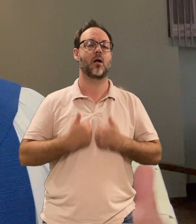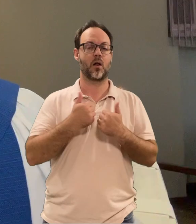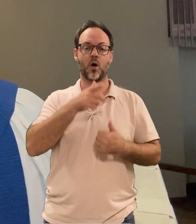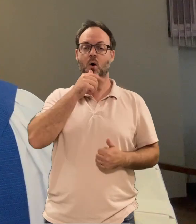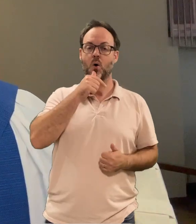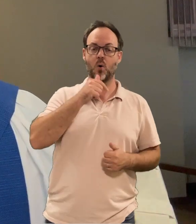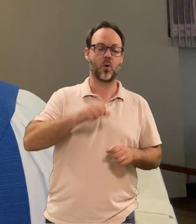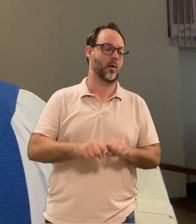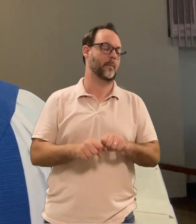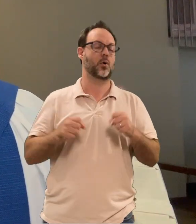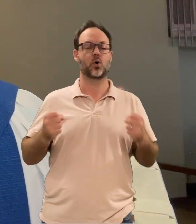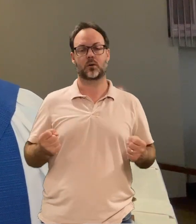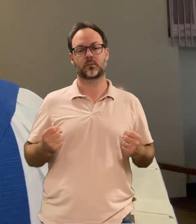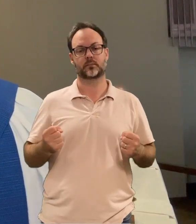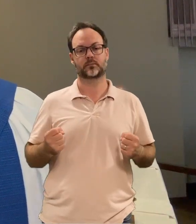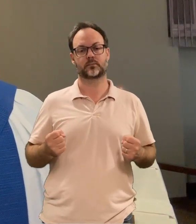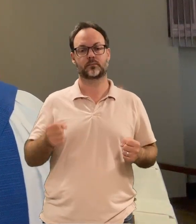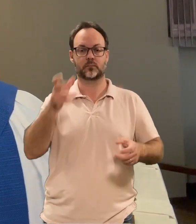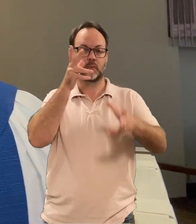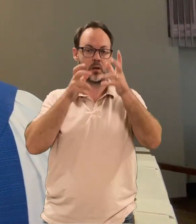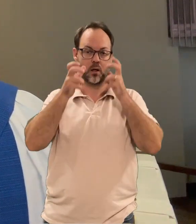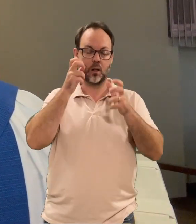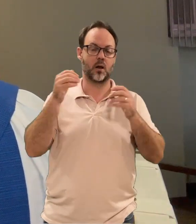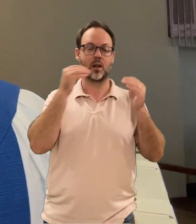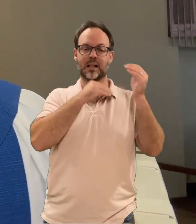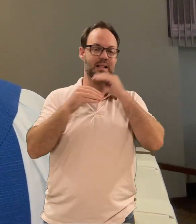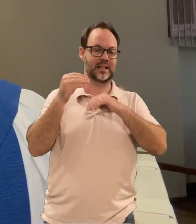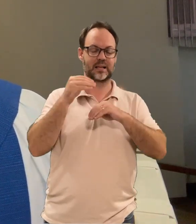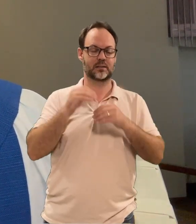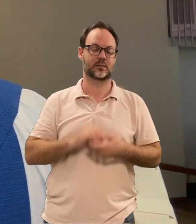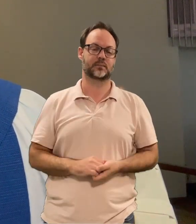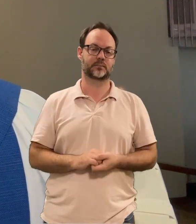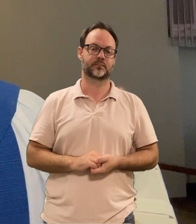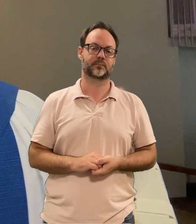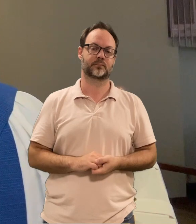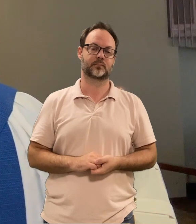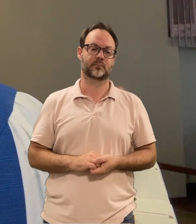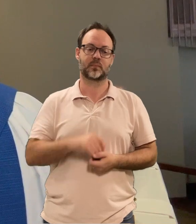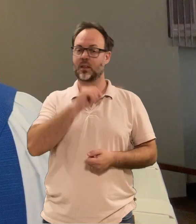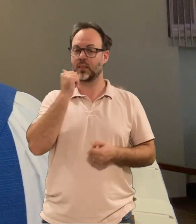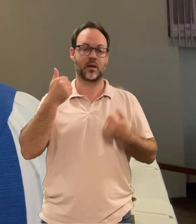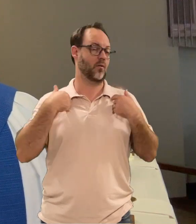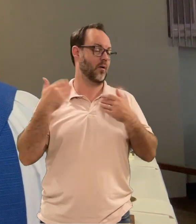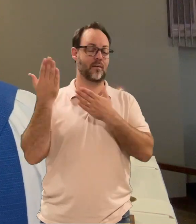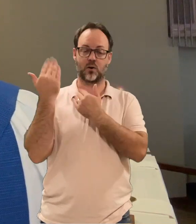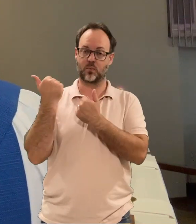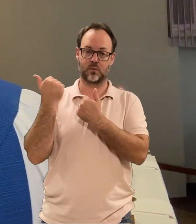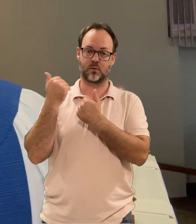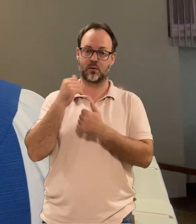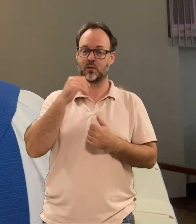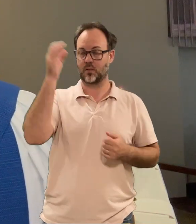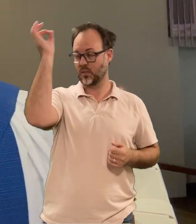in our life who are broken, who are listening to the lies and the deception. They don't